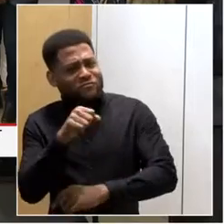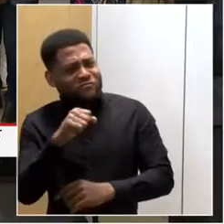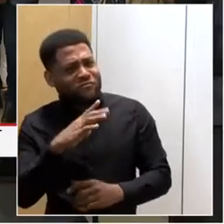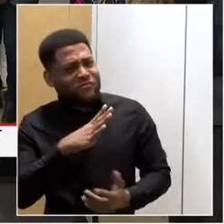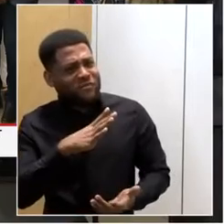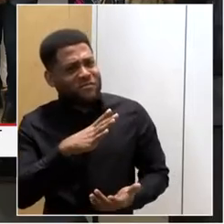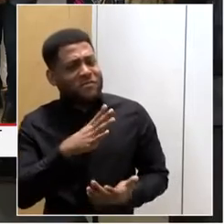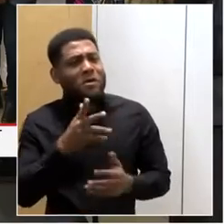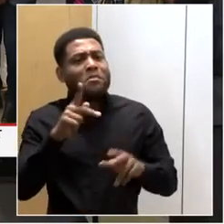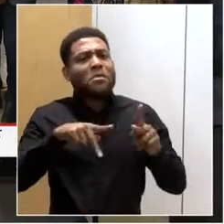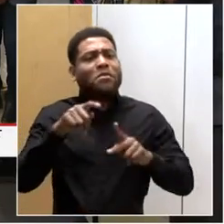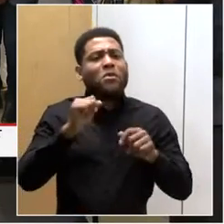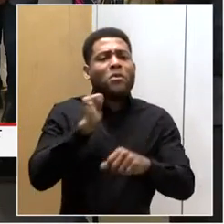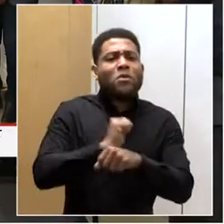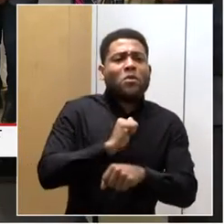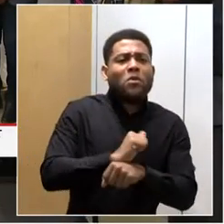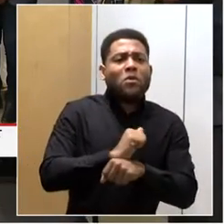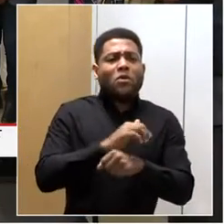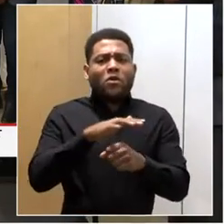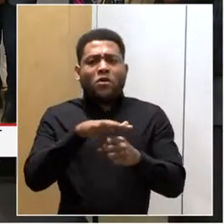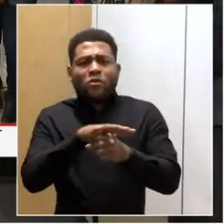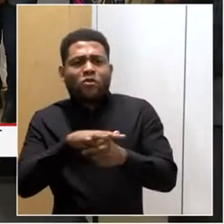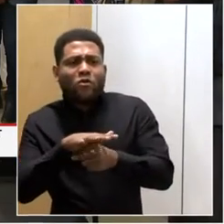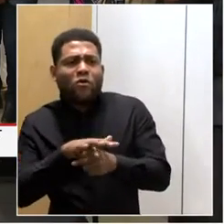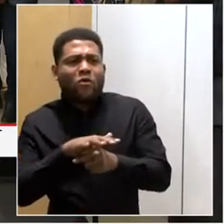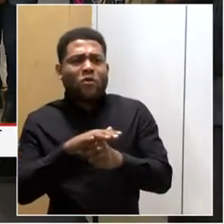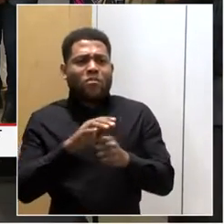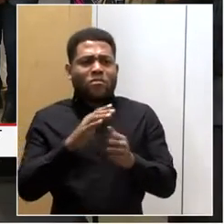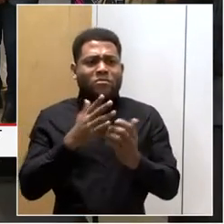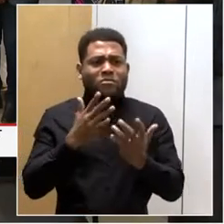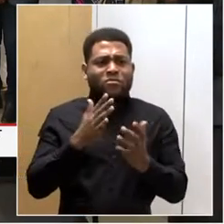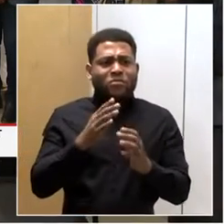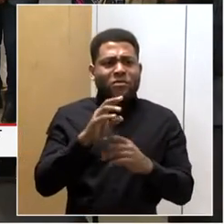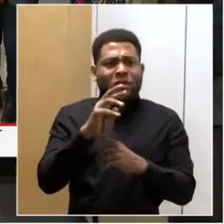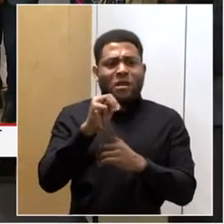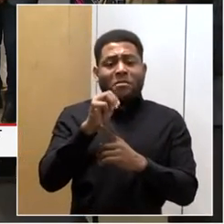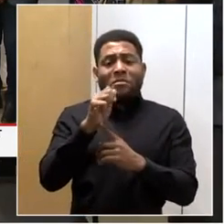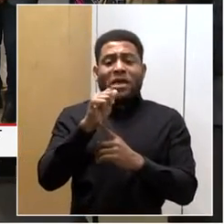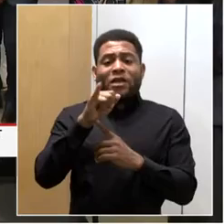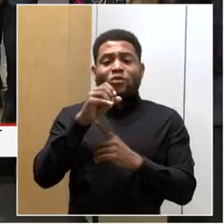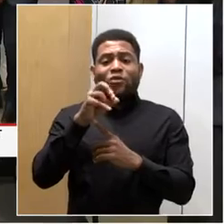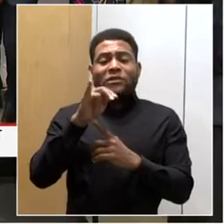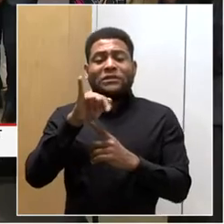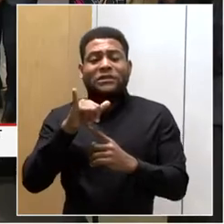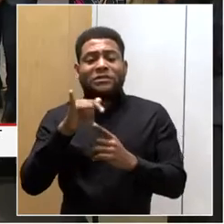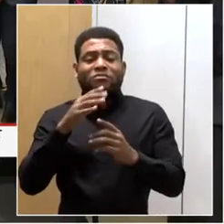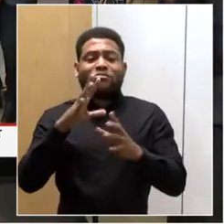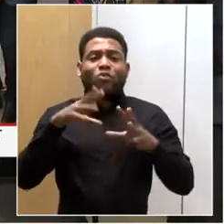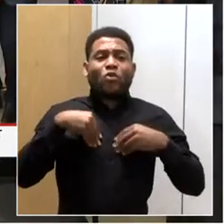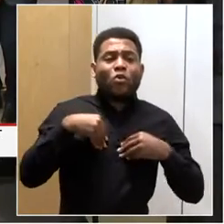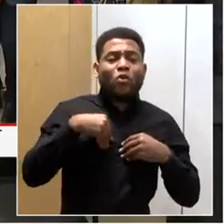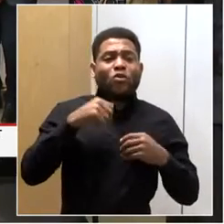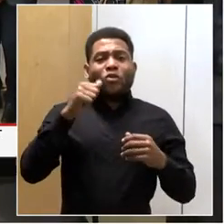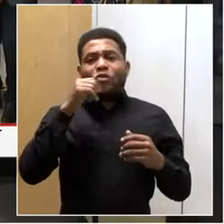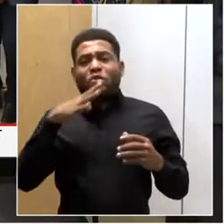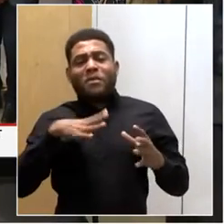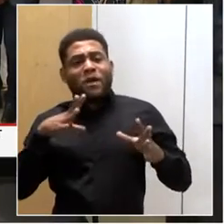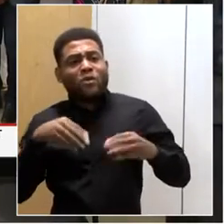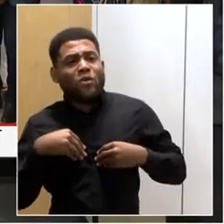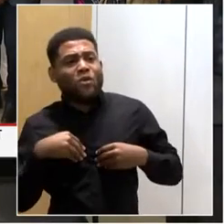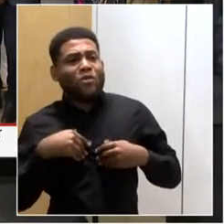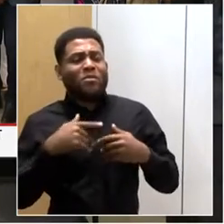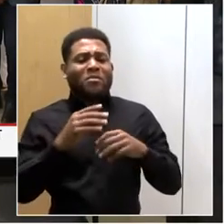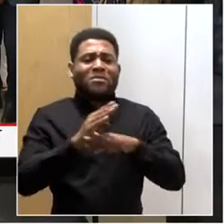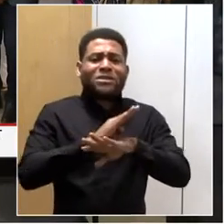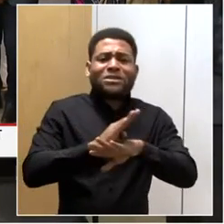creative economy, who are our local minority, women-owned entrepreneurs. It is the energy of government to meet the